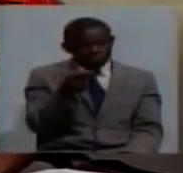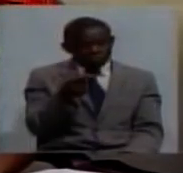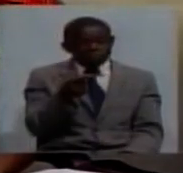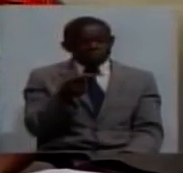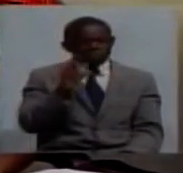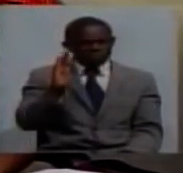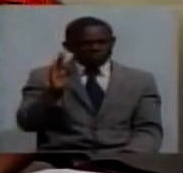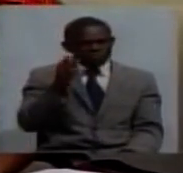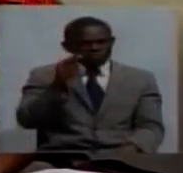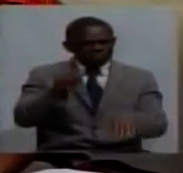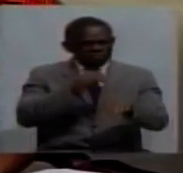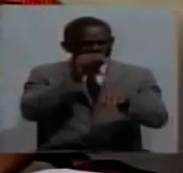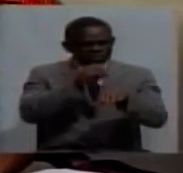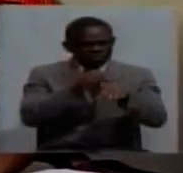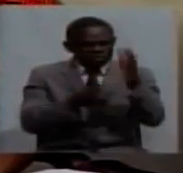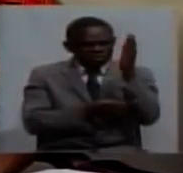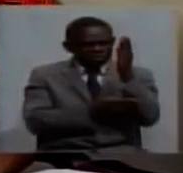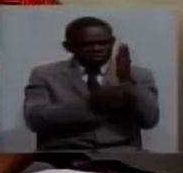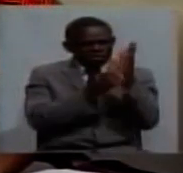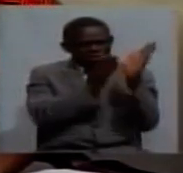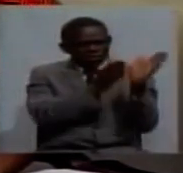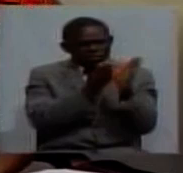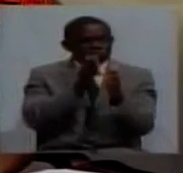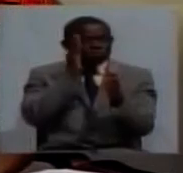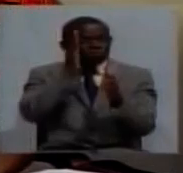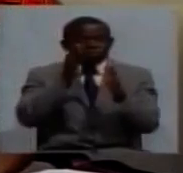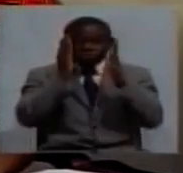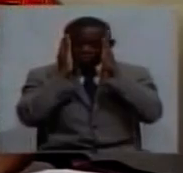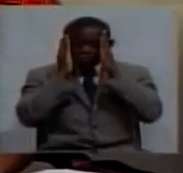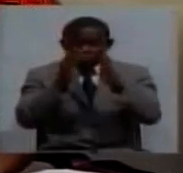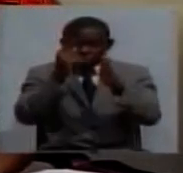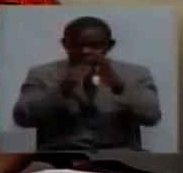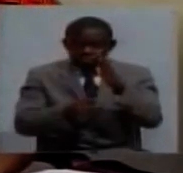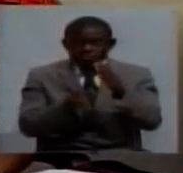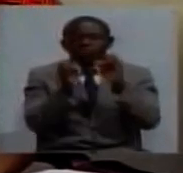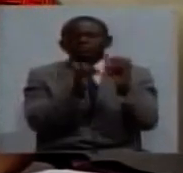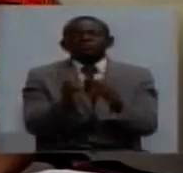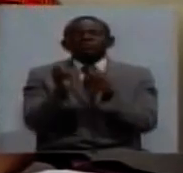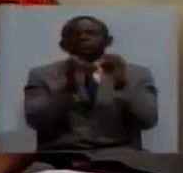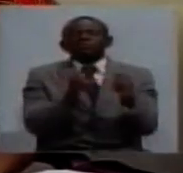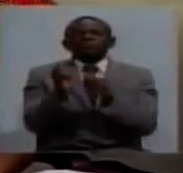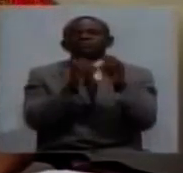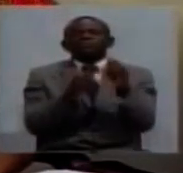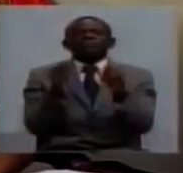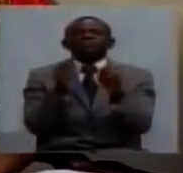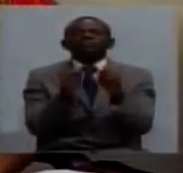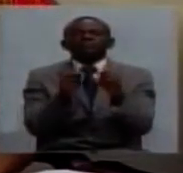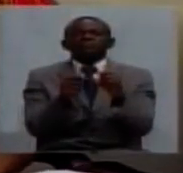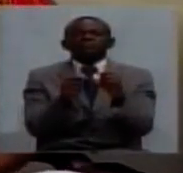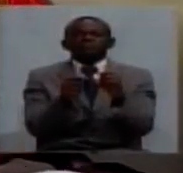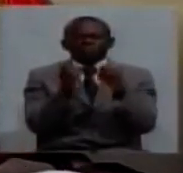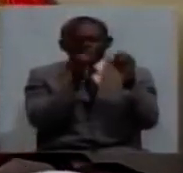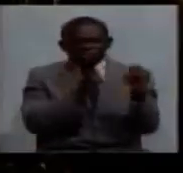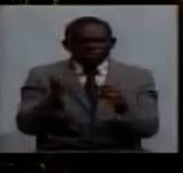National Development Plan is going to focus on is implementation. Implementation, but that can be measured. And you're